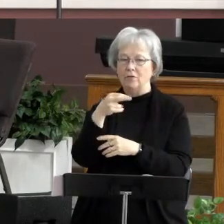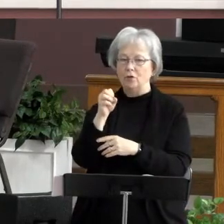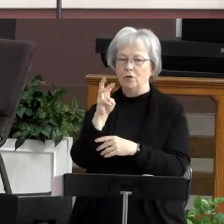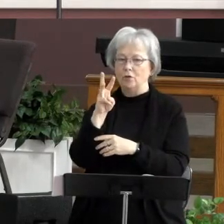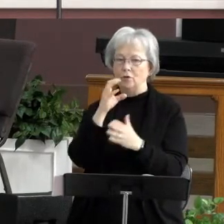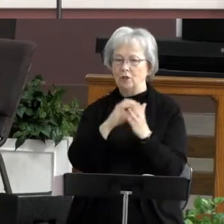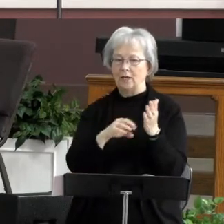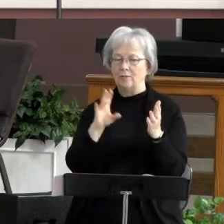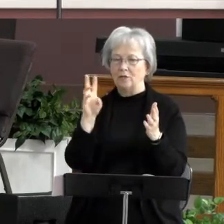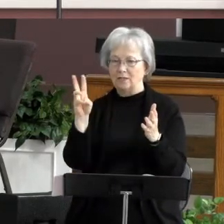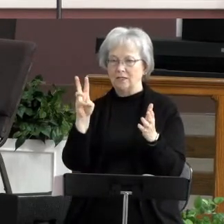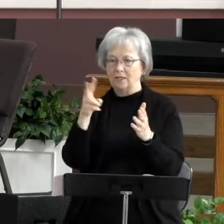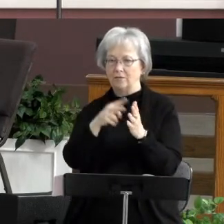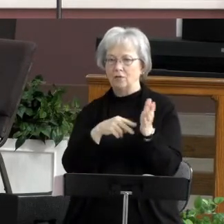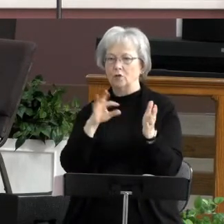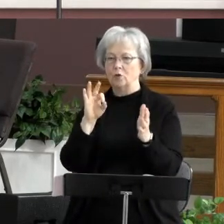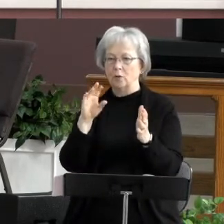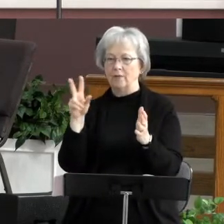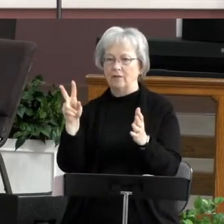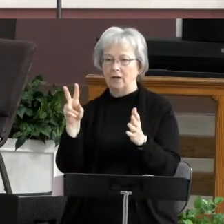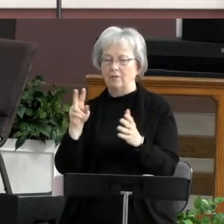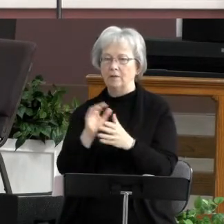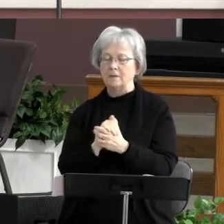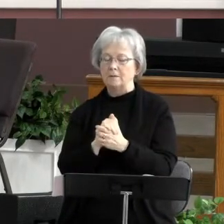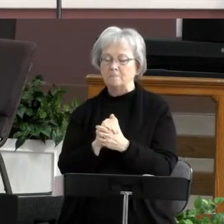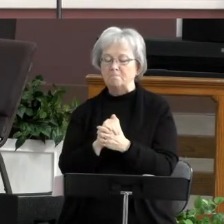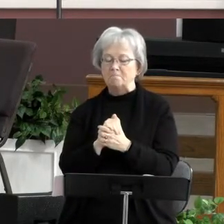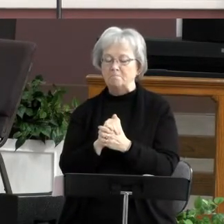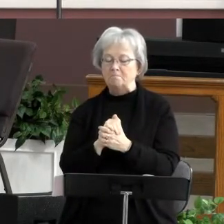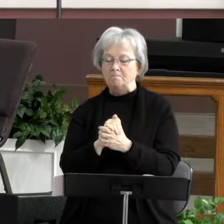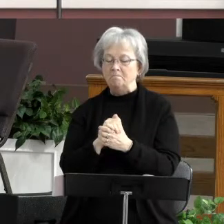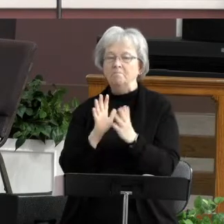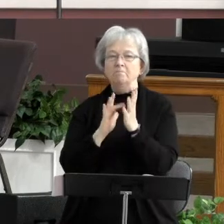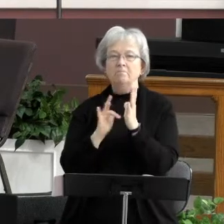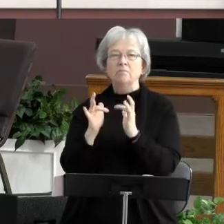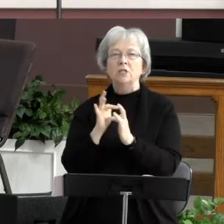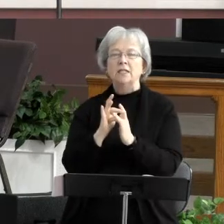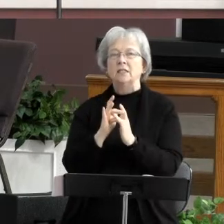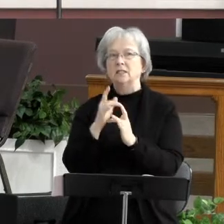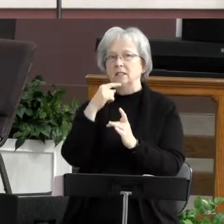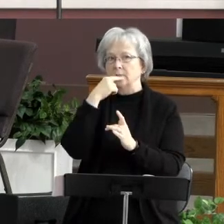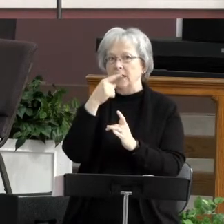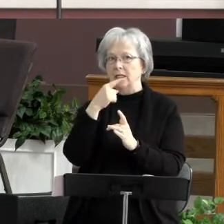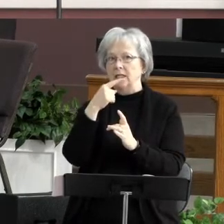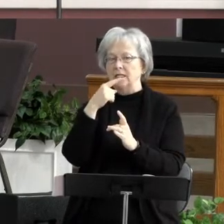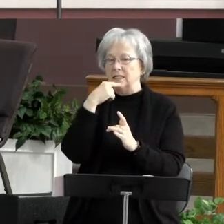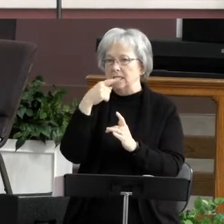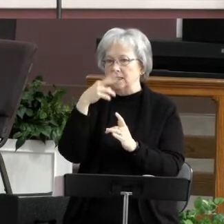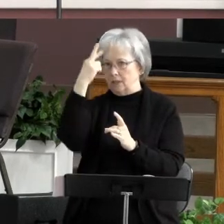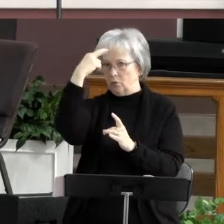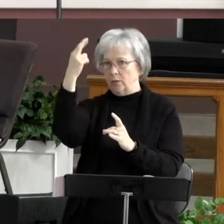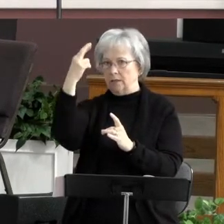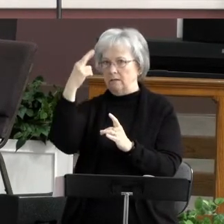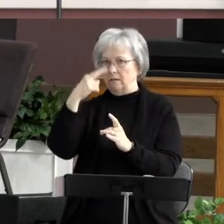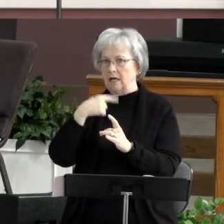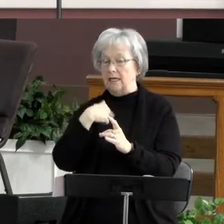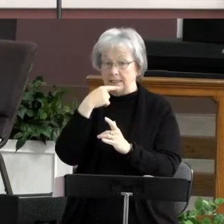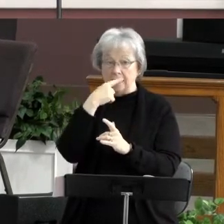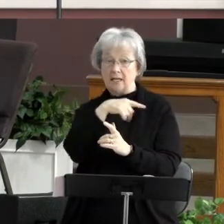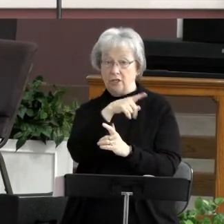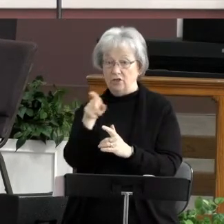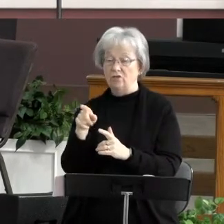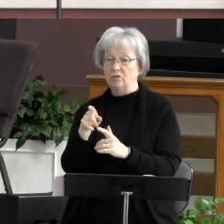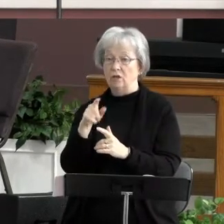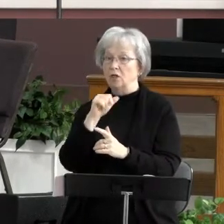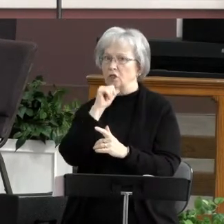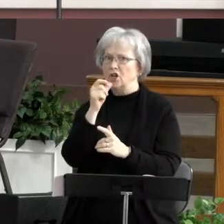dealing specifically with this idea of worry. Jesus is speaking and he says, "For this reason I say to you, do not